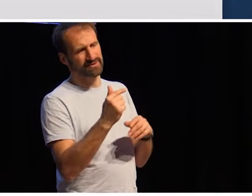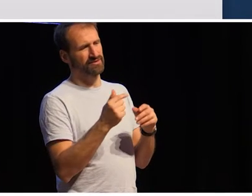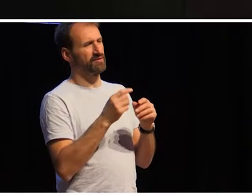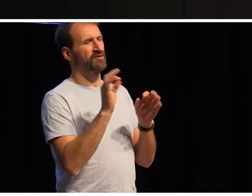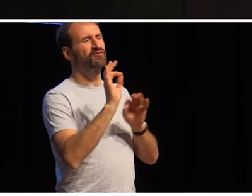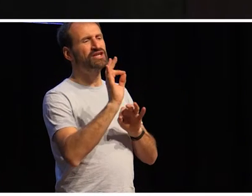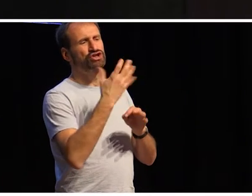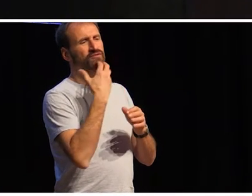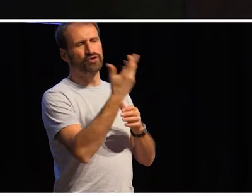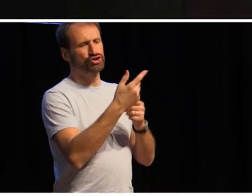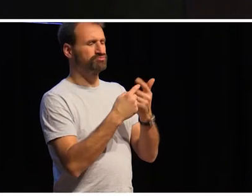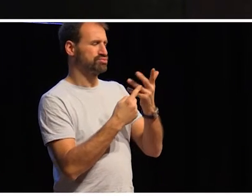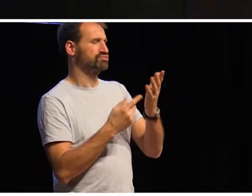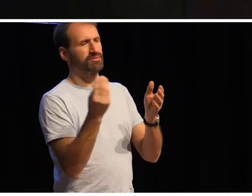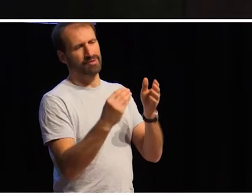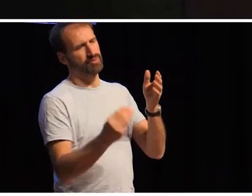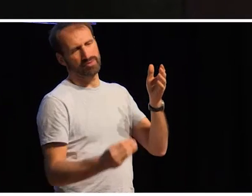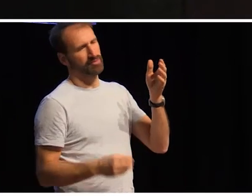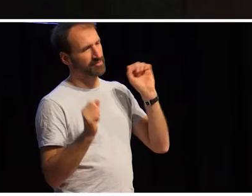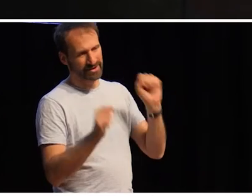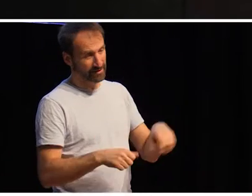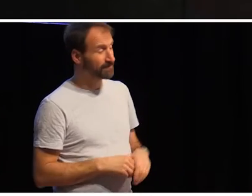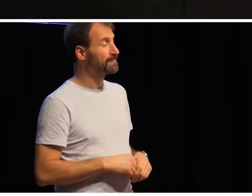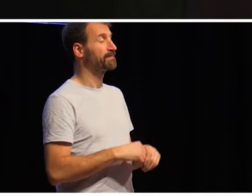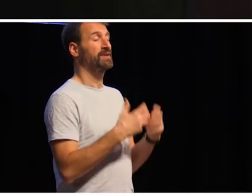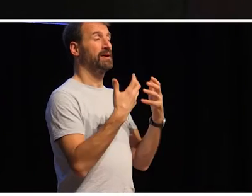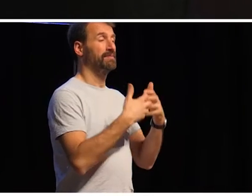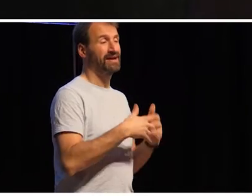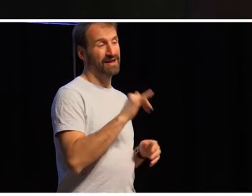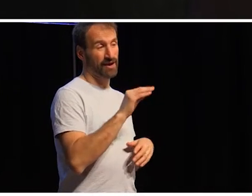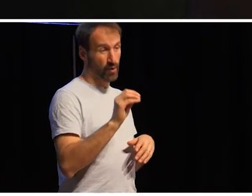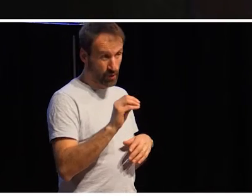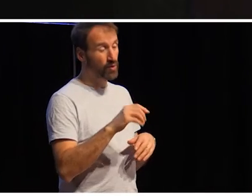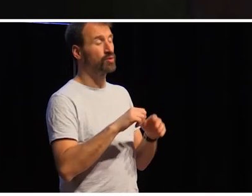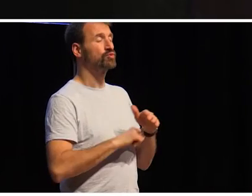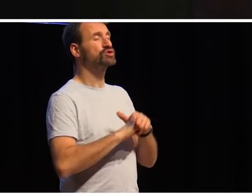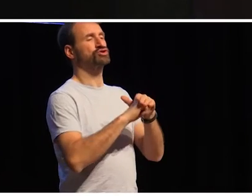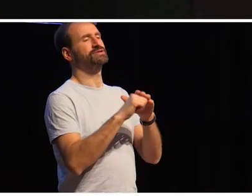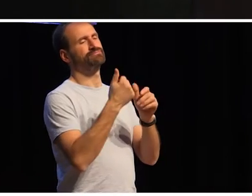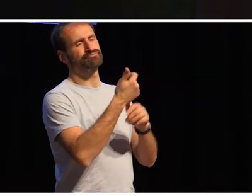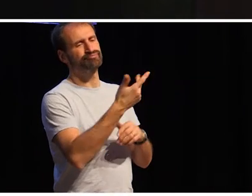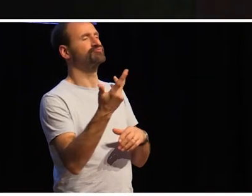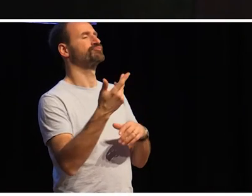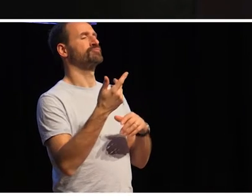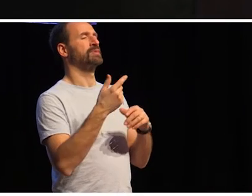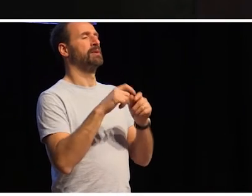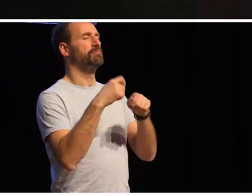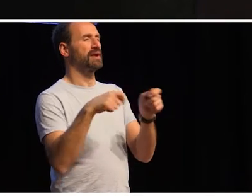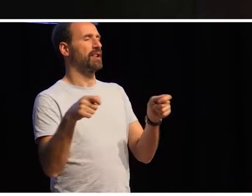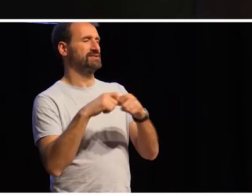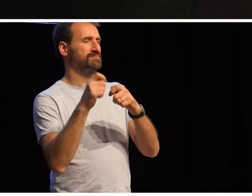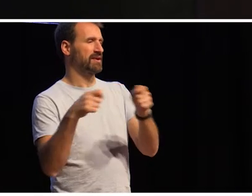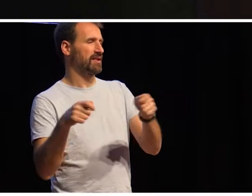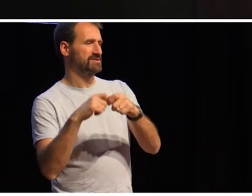have is Machina.io supports the concept of bundles. Bundles are basically deployment units.